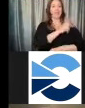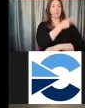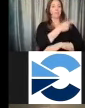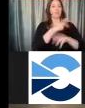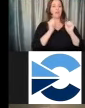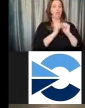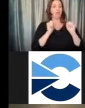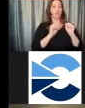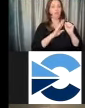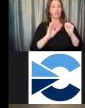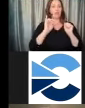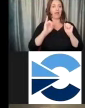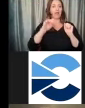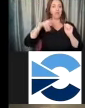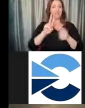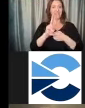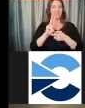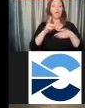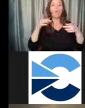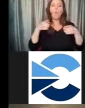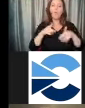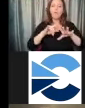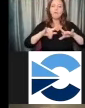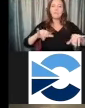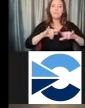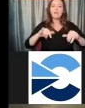IPV perpetration, as he mentioned, while receiving health